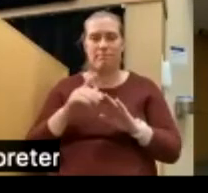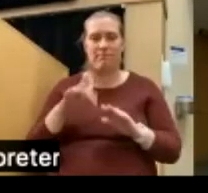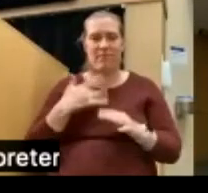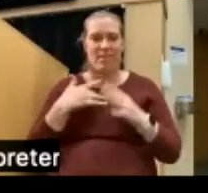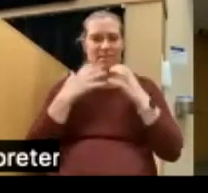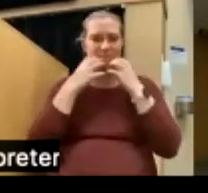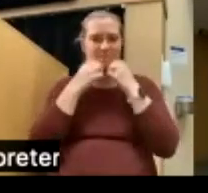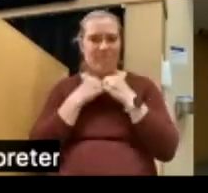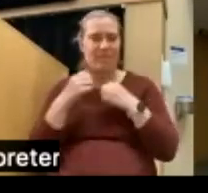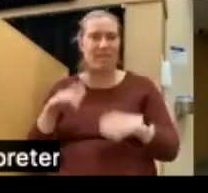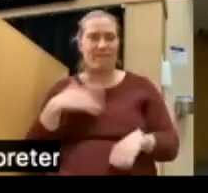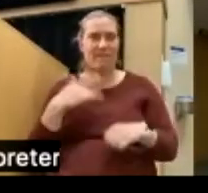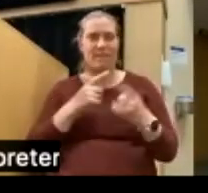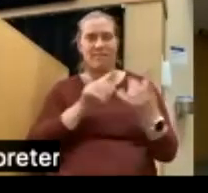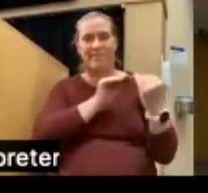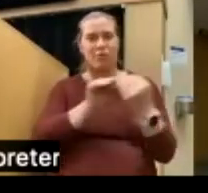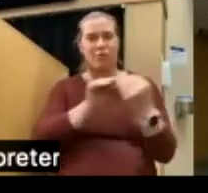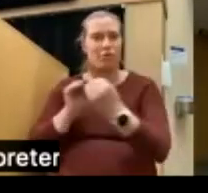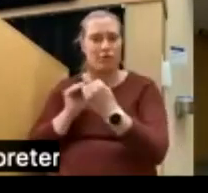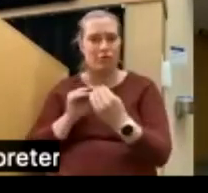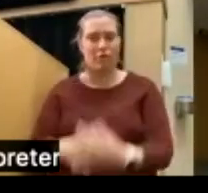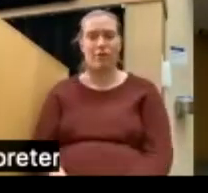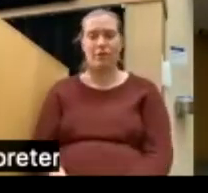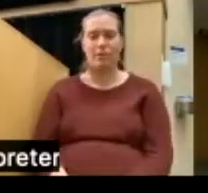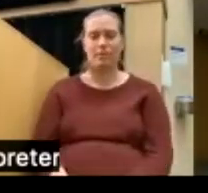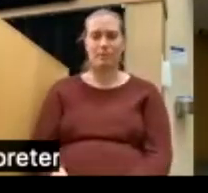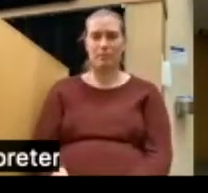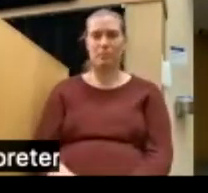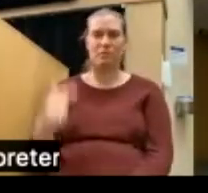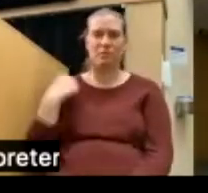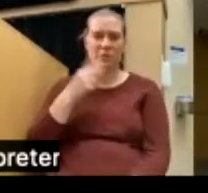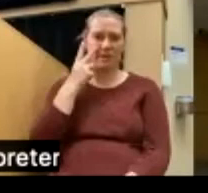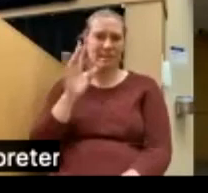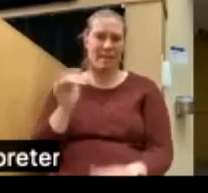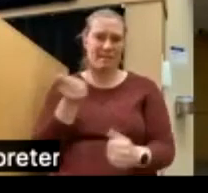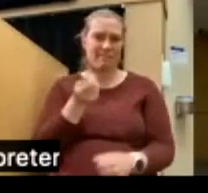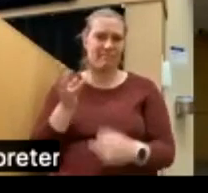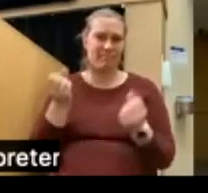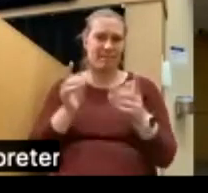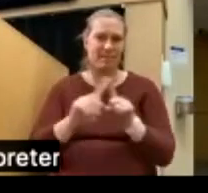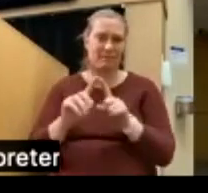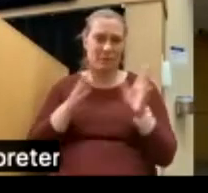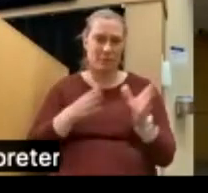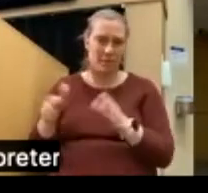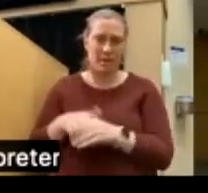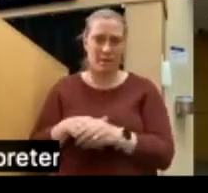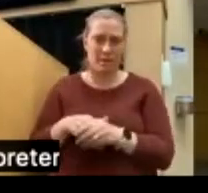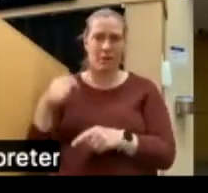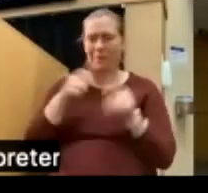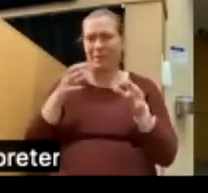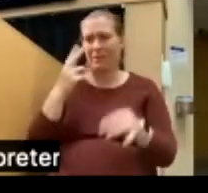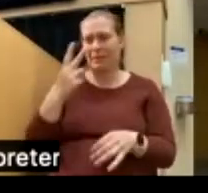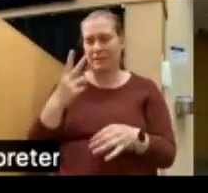they're being treated fairly. And we see this in a variety of ways, and we definitely see it when we look at